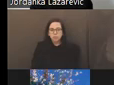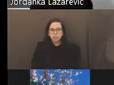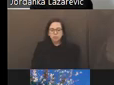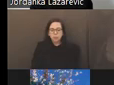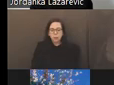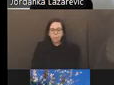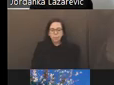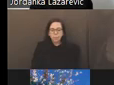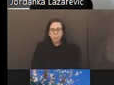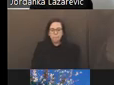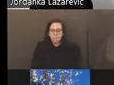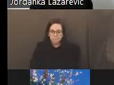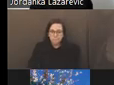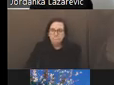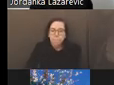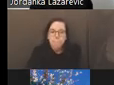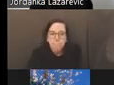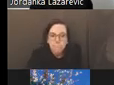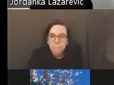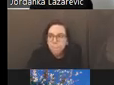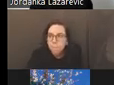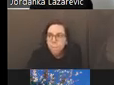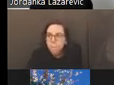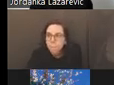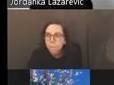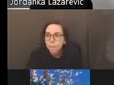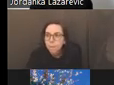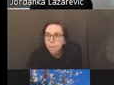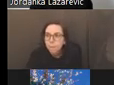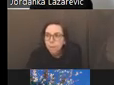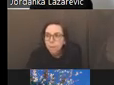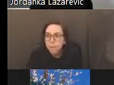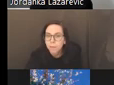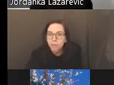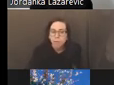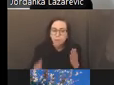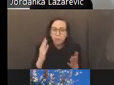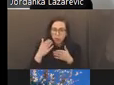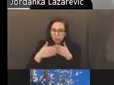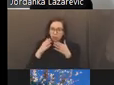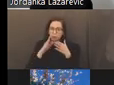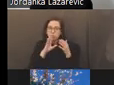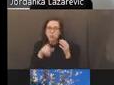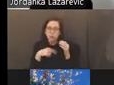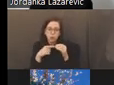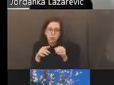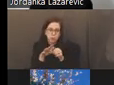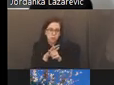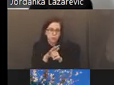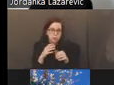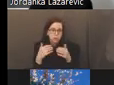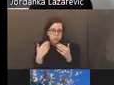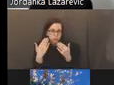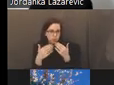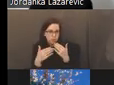And then at the end, we can probably play it full through or something. All right, so we have a work next, I